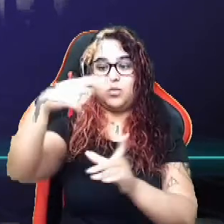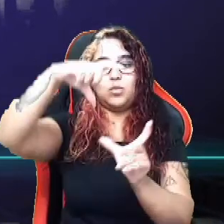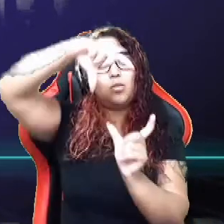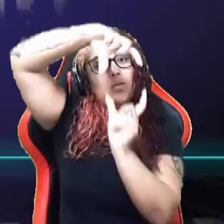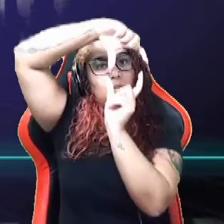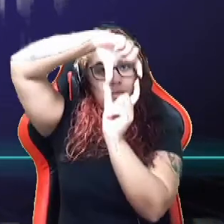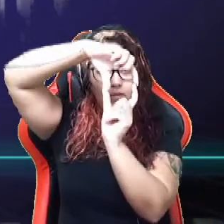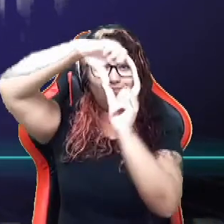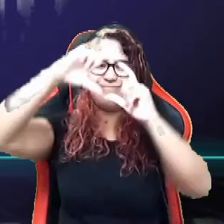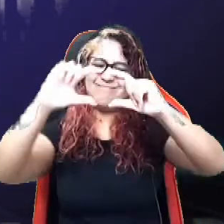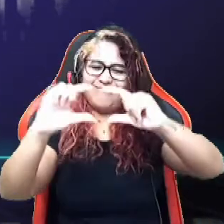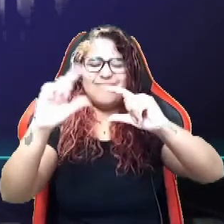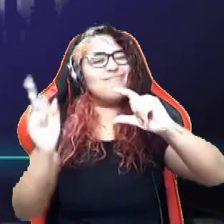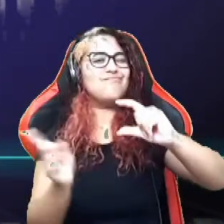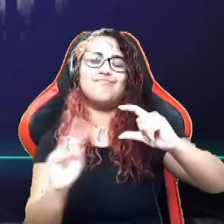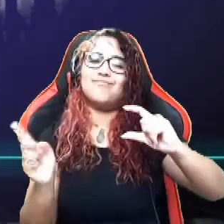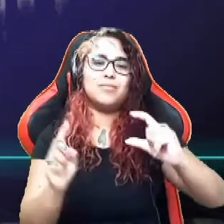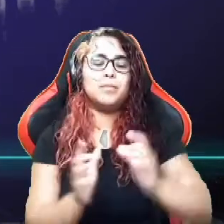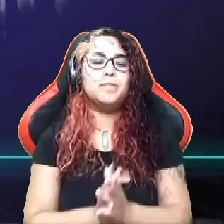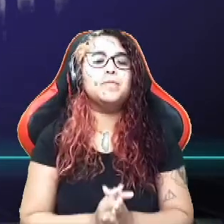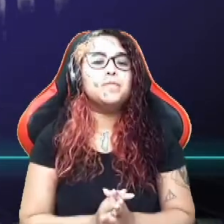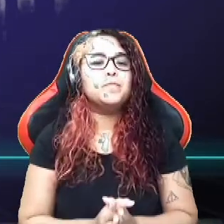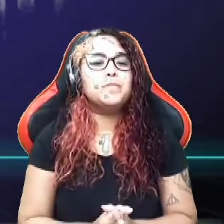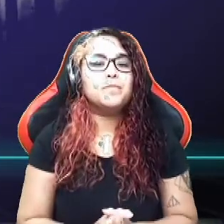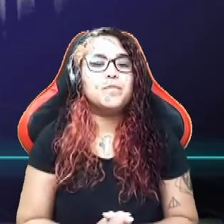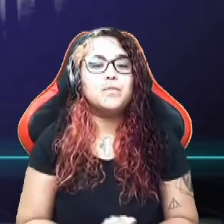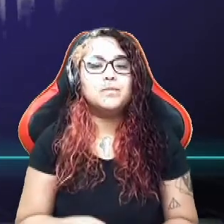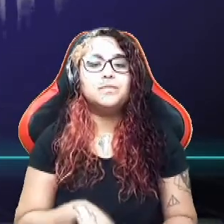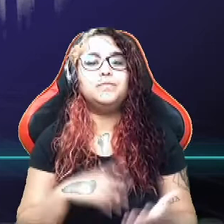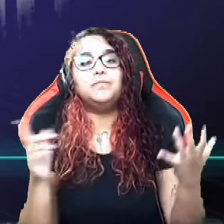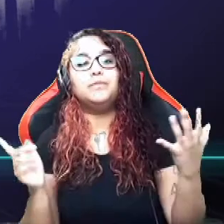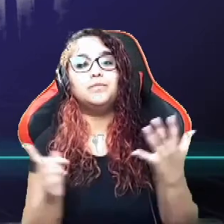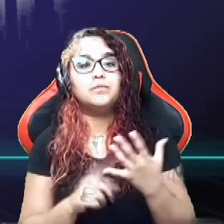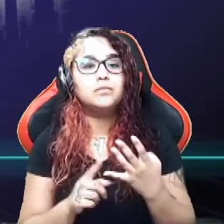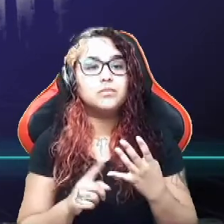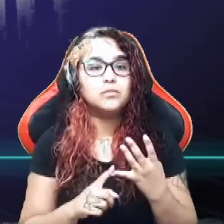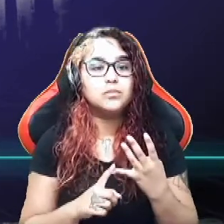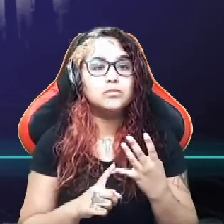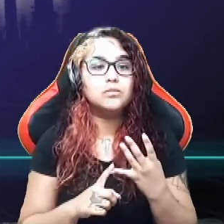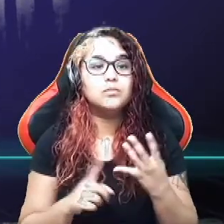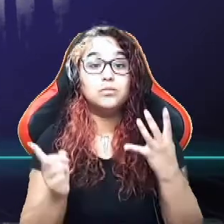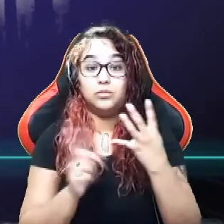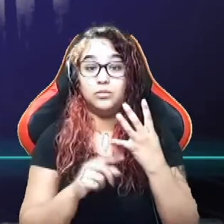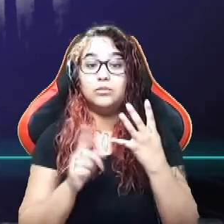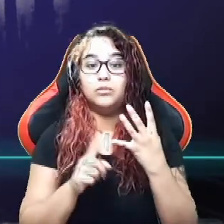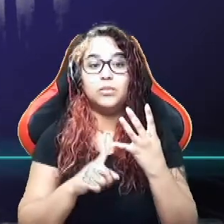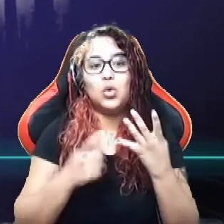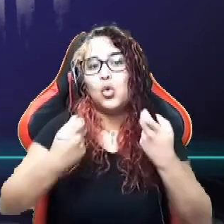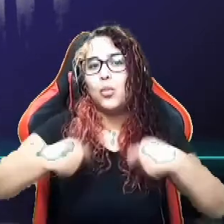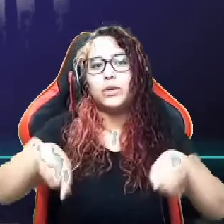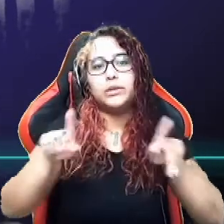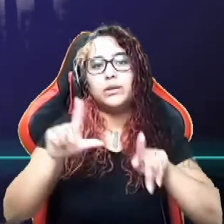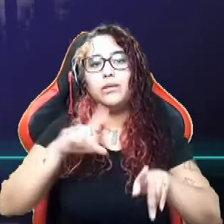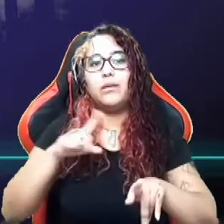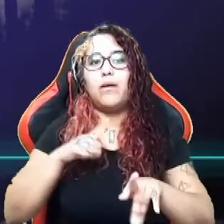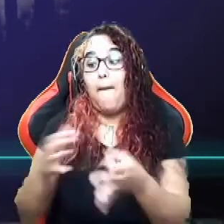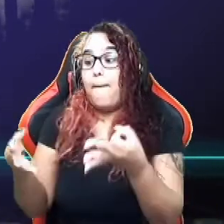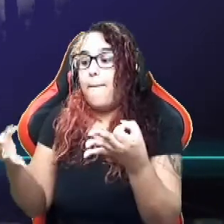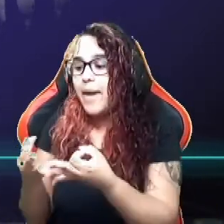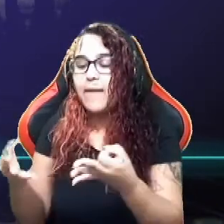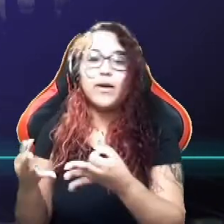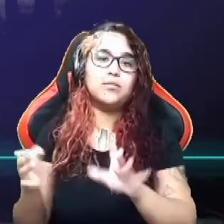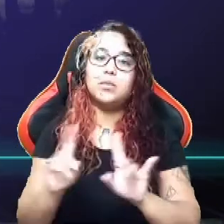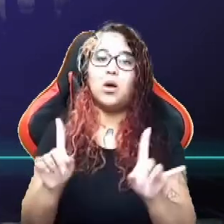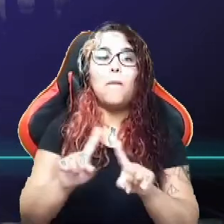this truly, truly engages people. Also, it is about being authentic. Do not worry about being